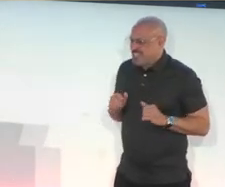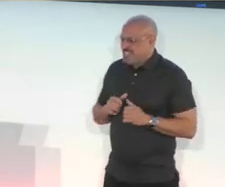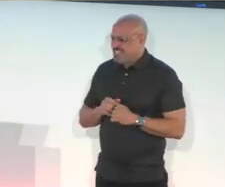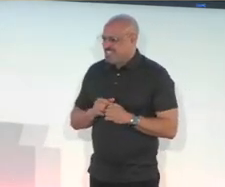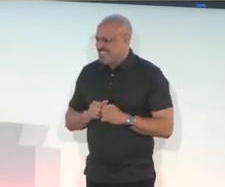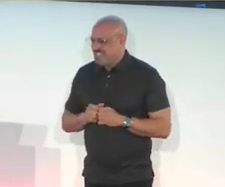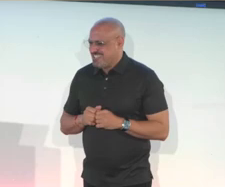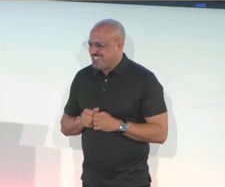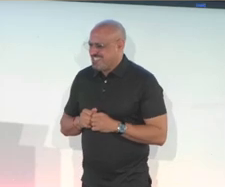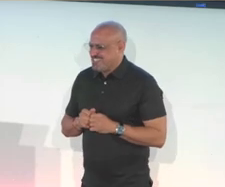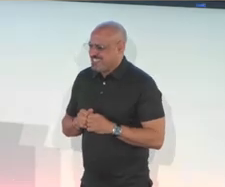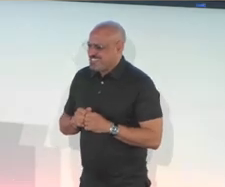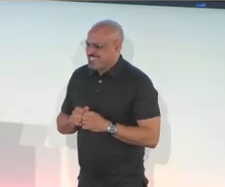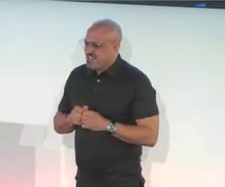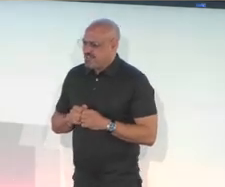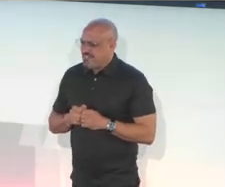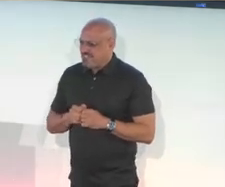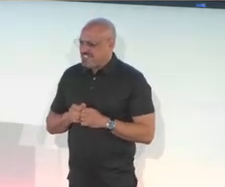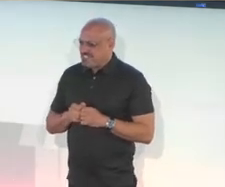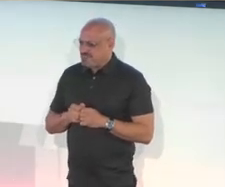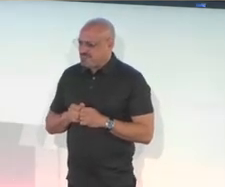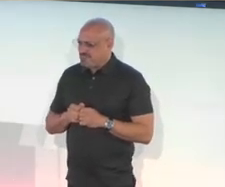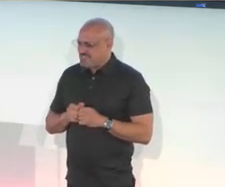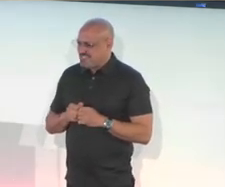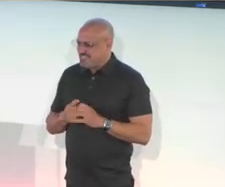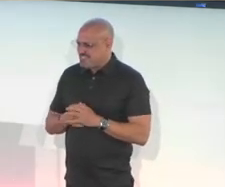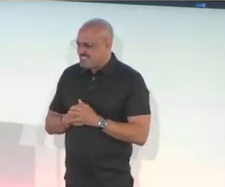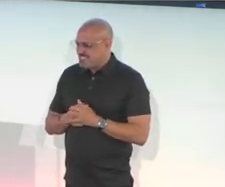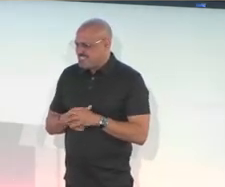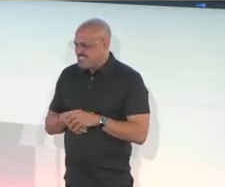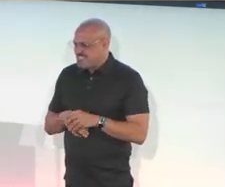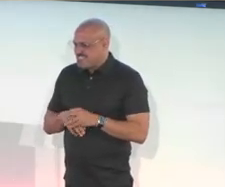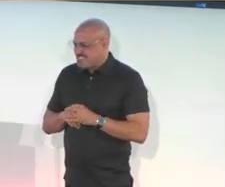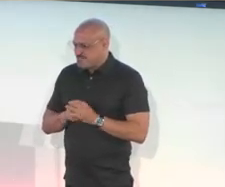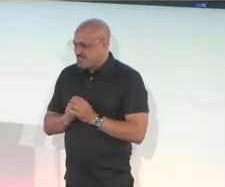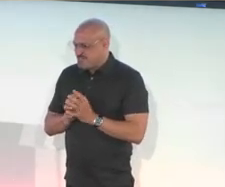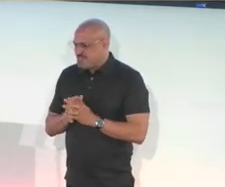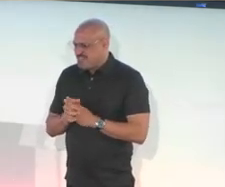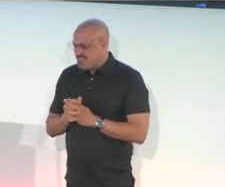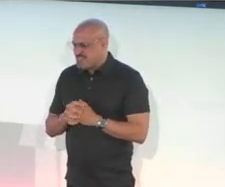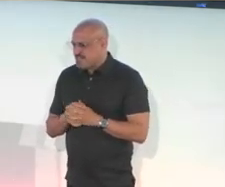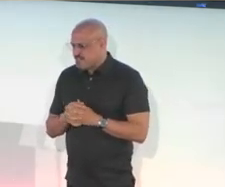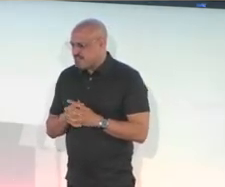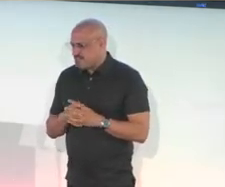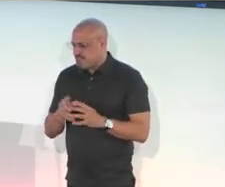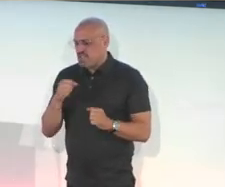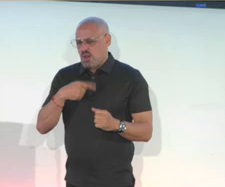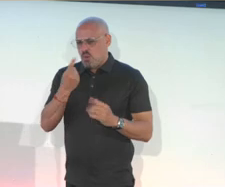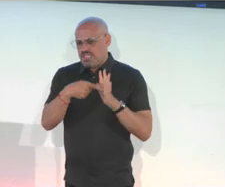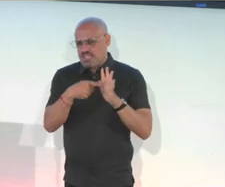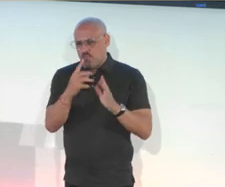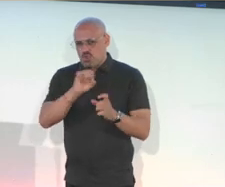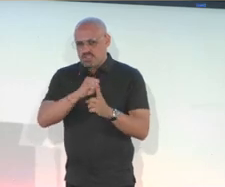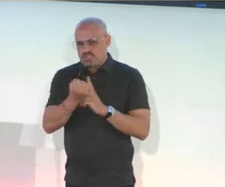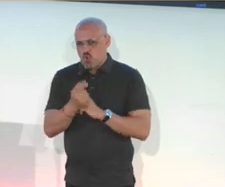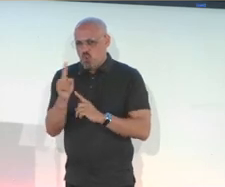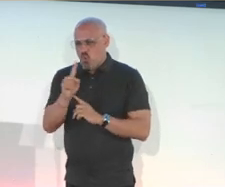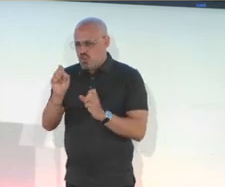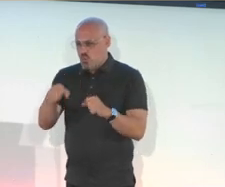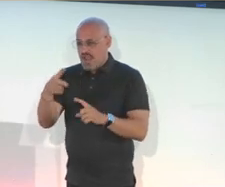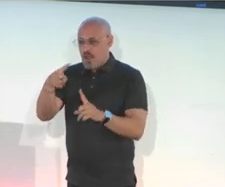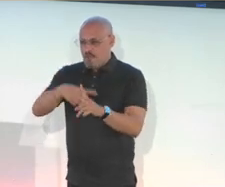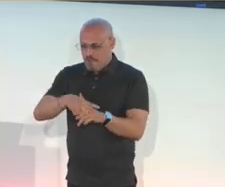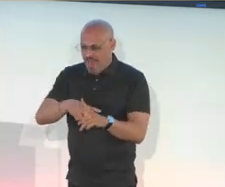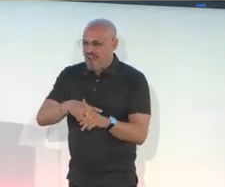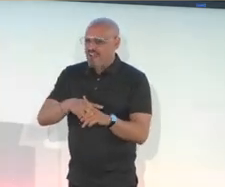I understand that completely. Not necessarily. That was just an example of a situation, right. But like where you could